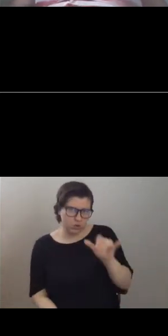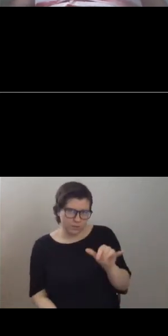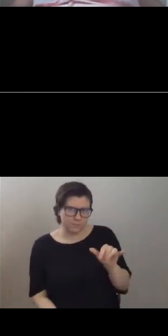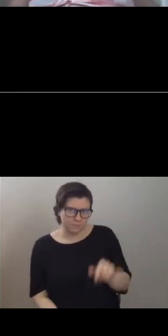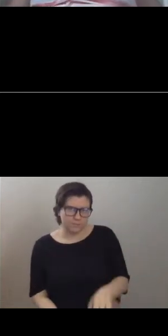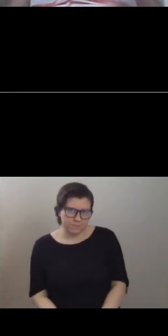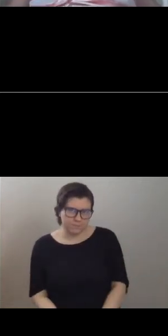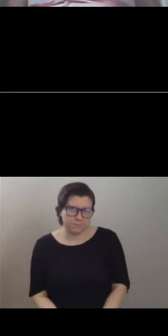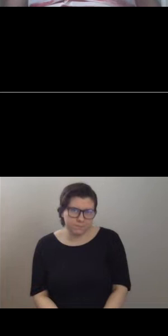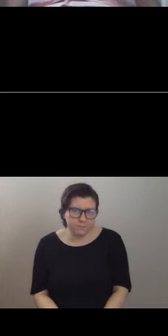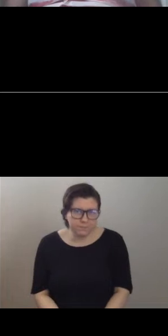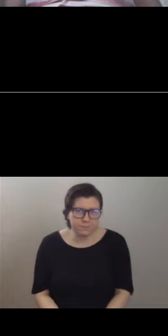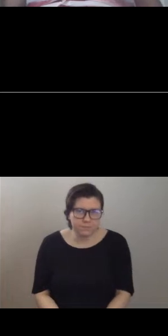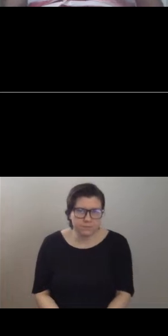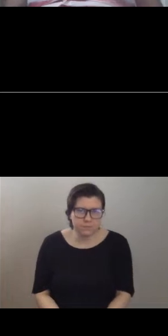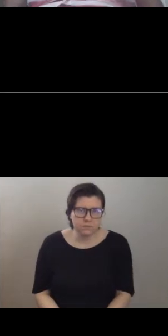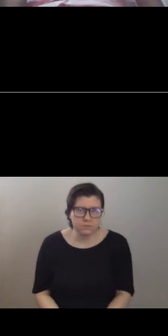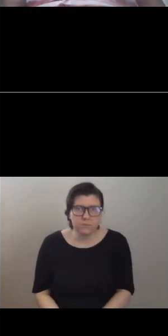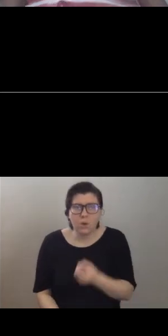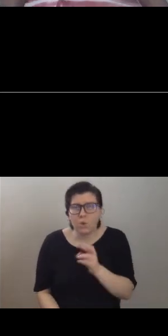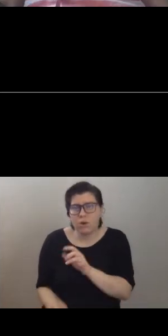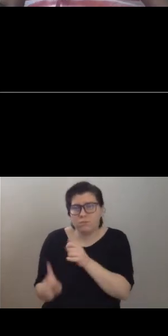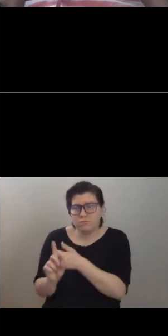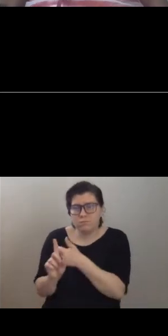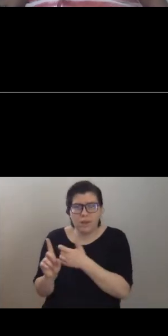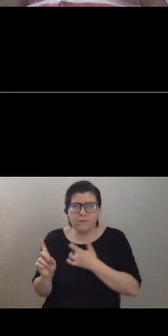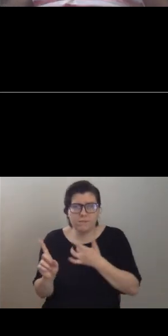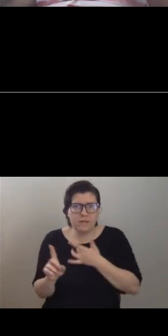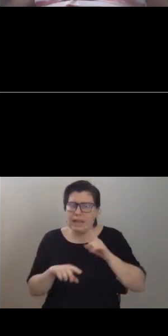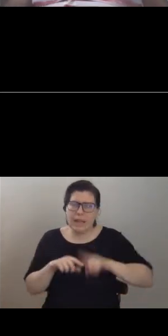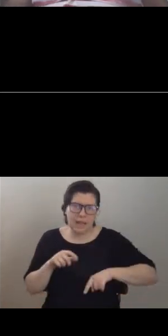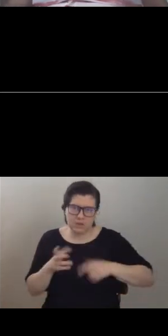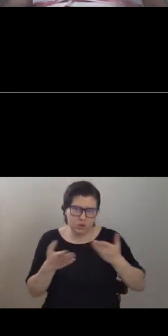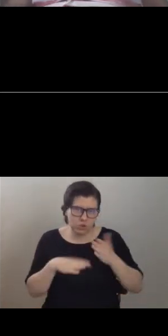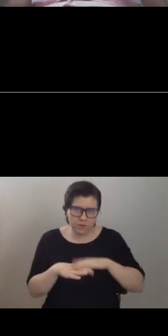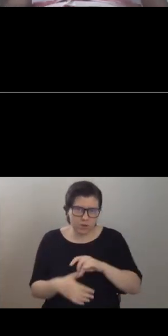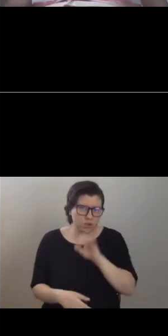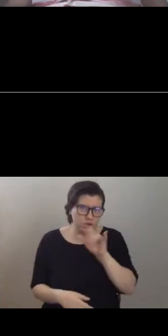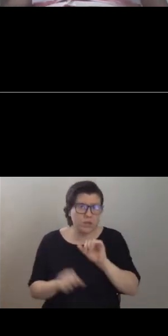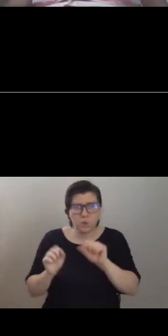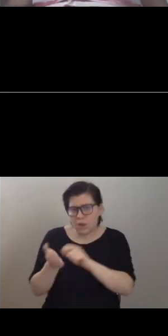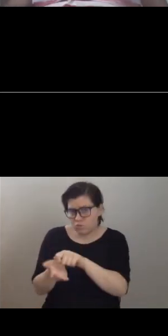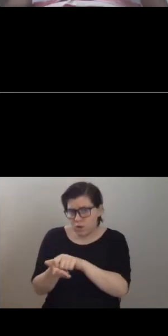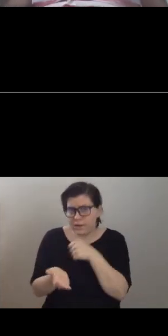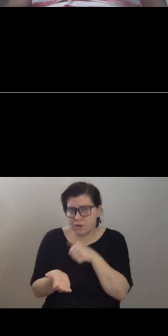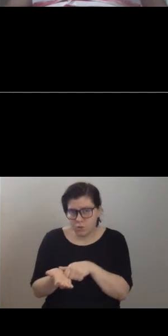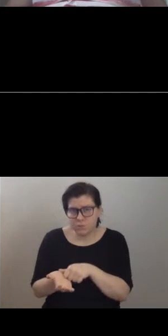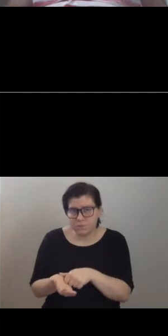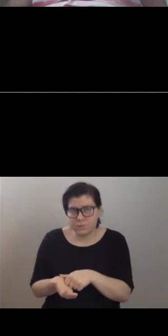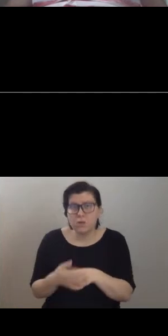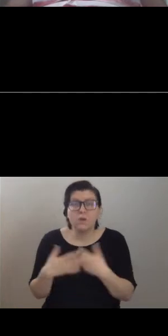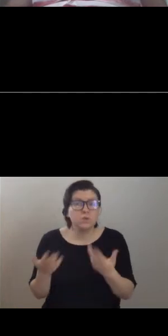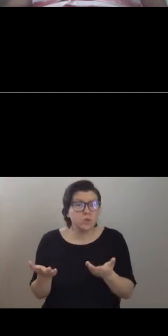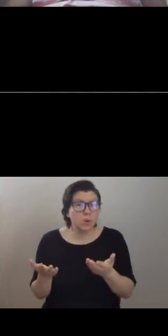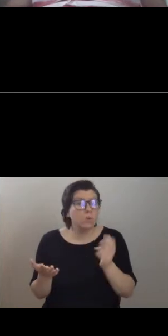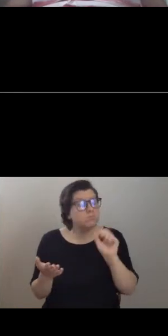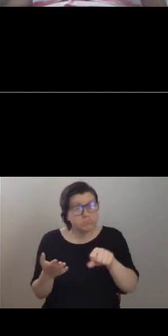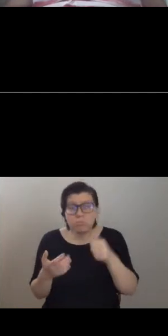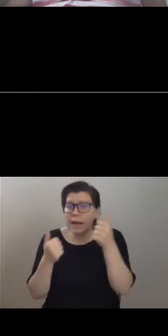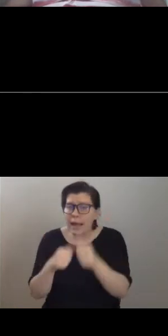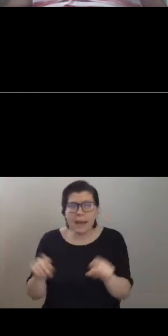serve on a jury, or they feel that they wouldn't be able to serve on a jury. So yes, everyone over the age